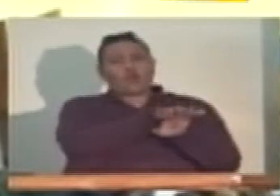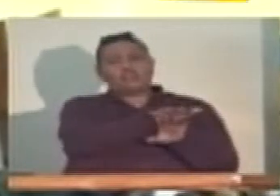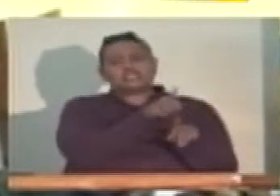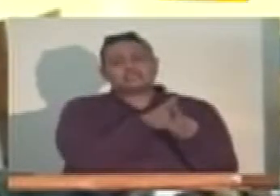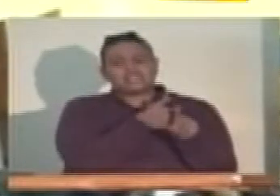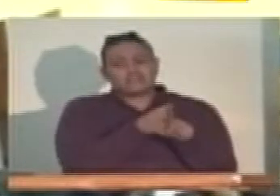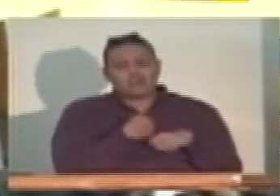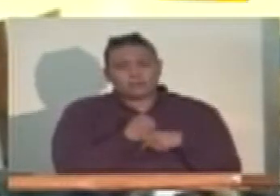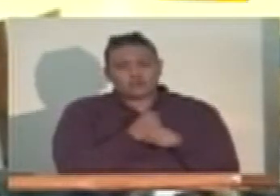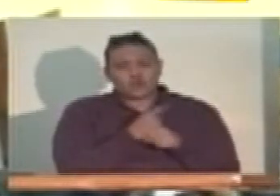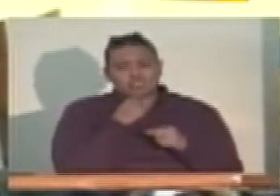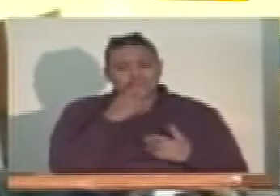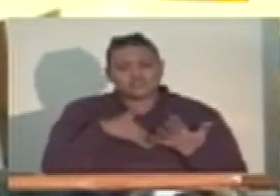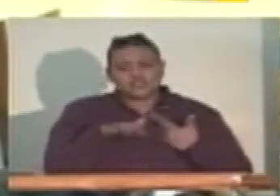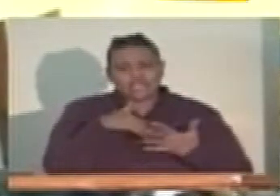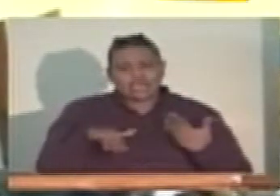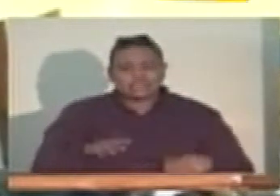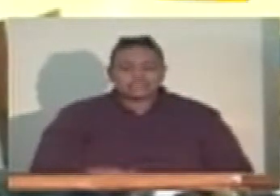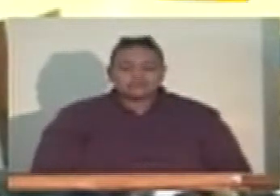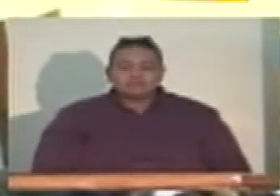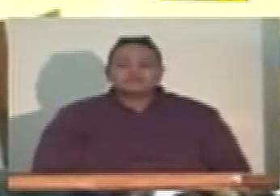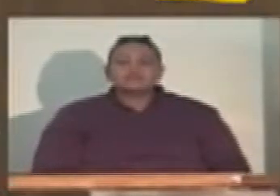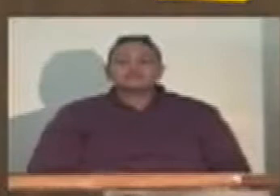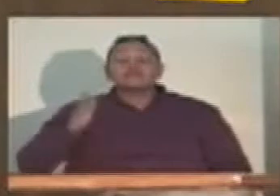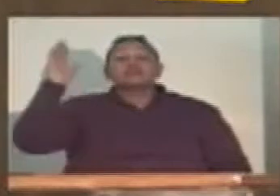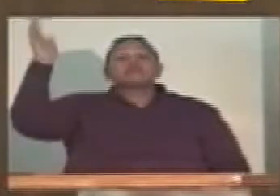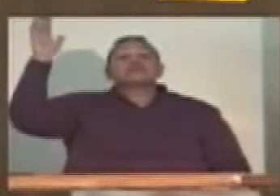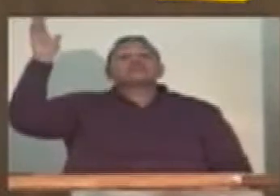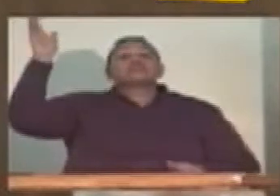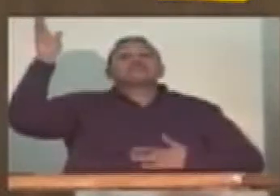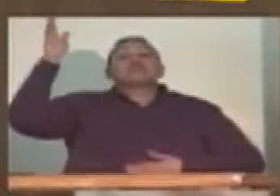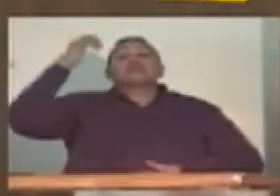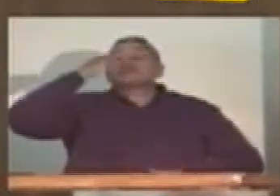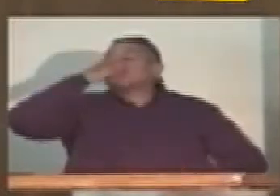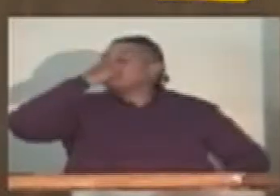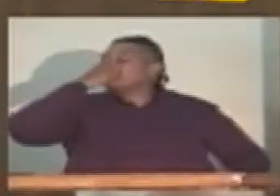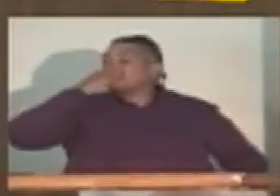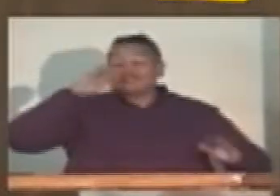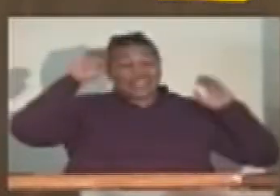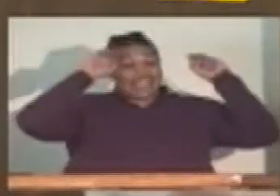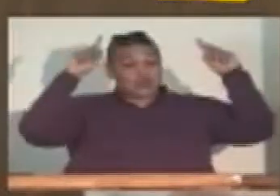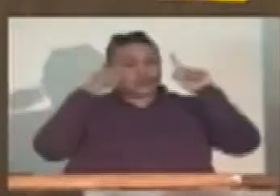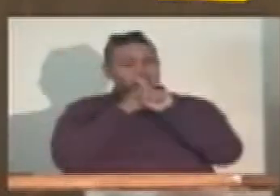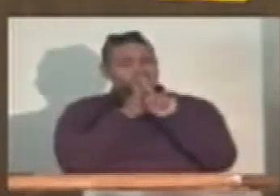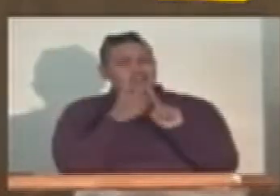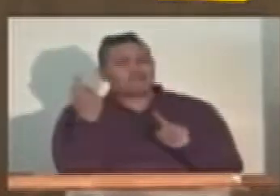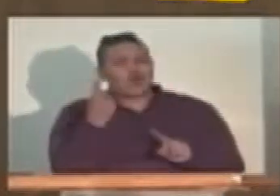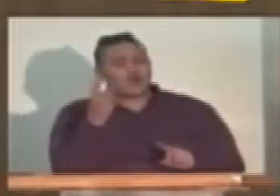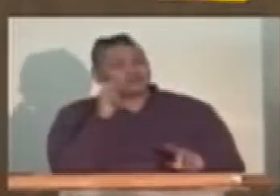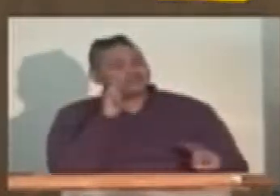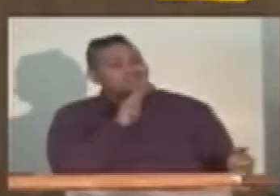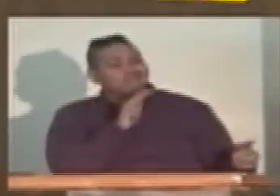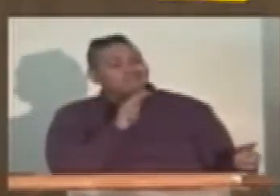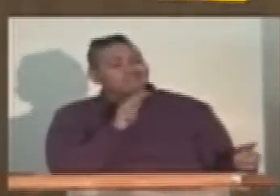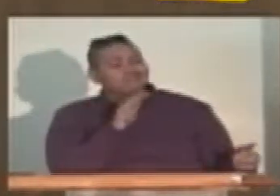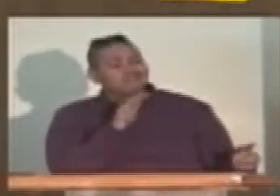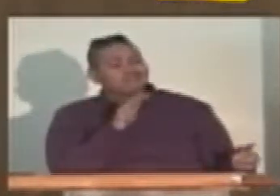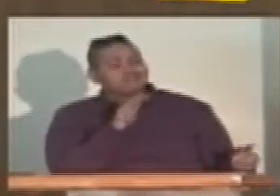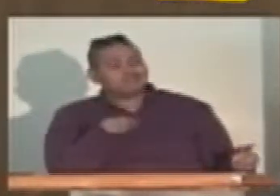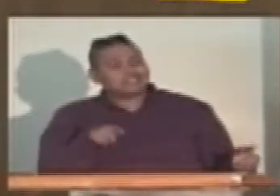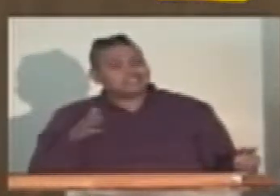and productive society. Mr. Speaker, education has always been viewed by us on this